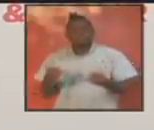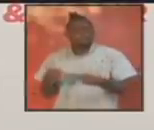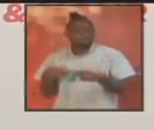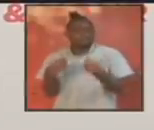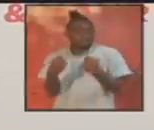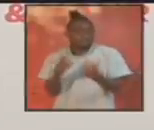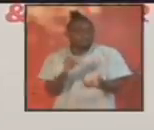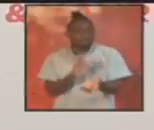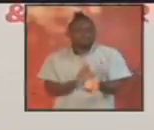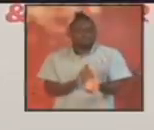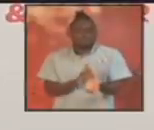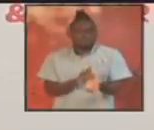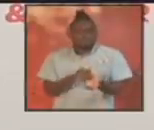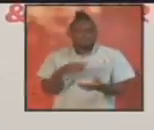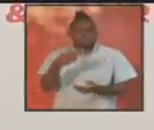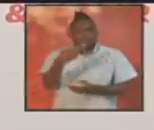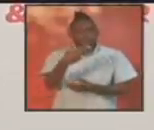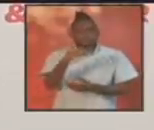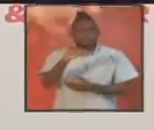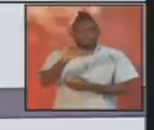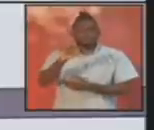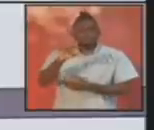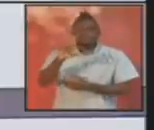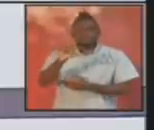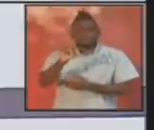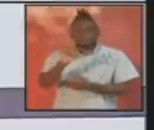Dr. Avery Hines.